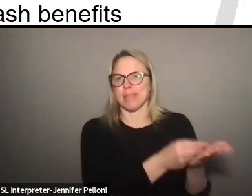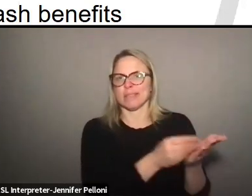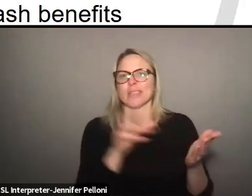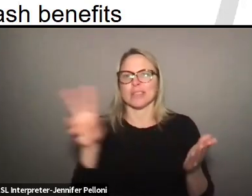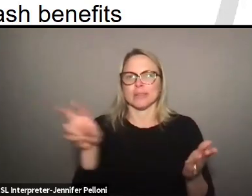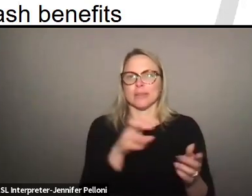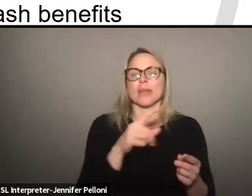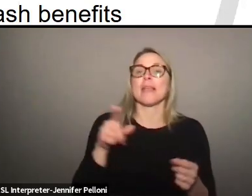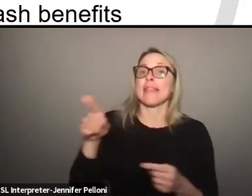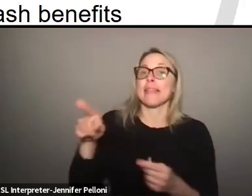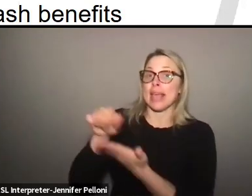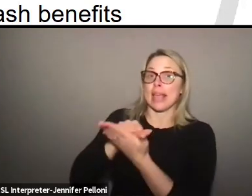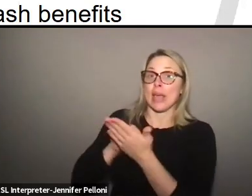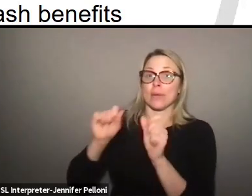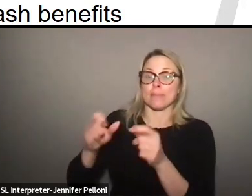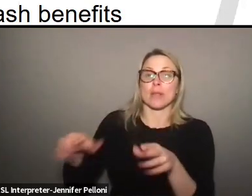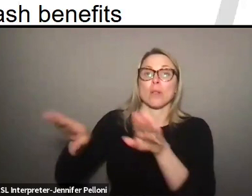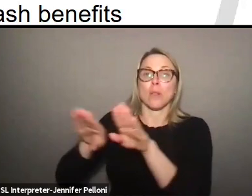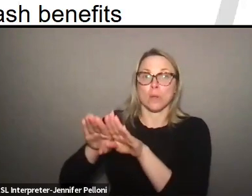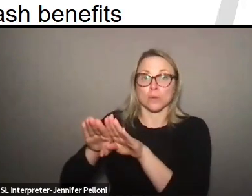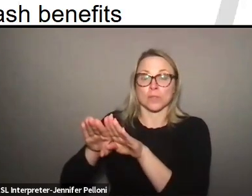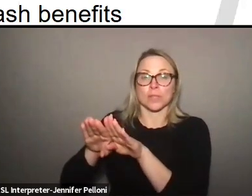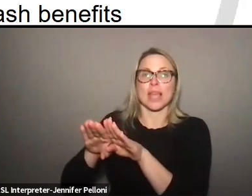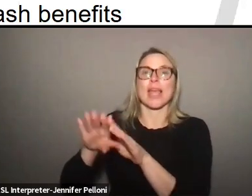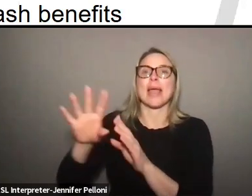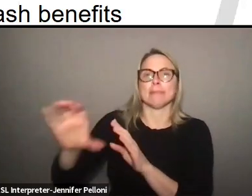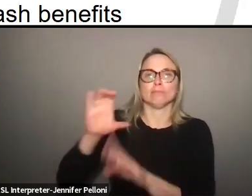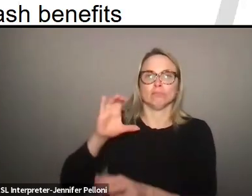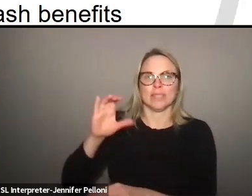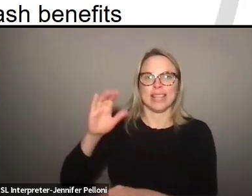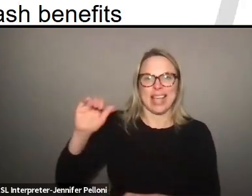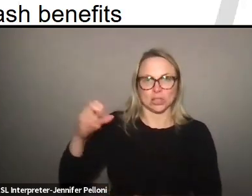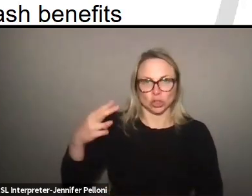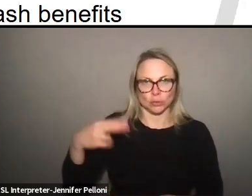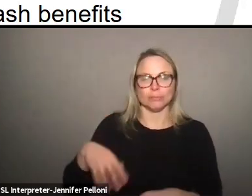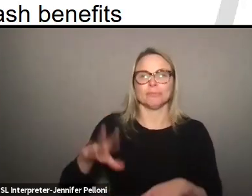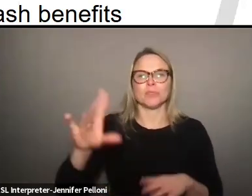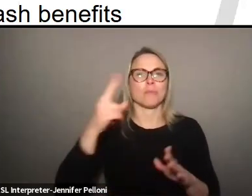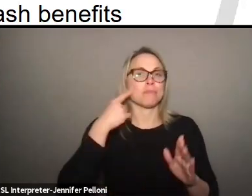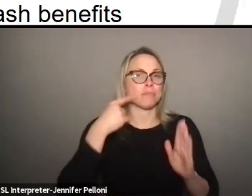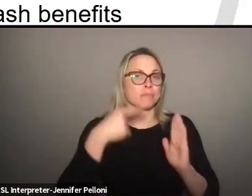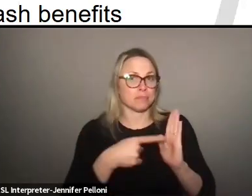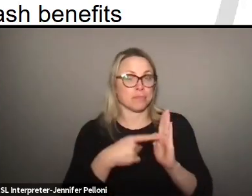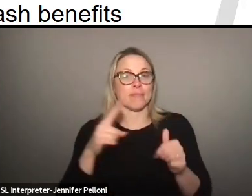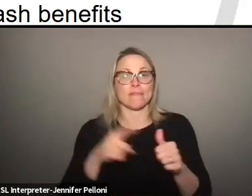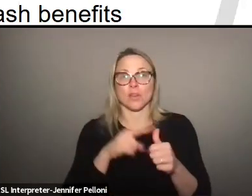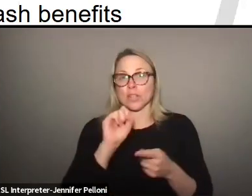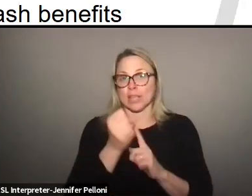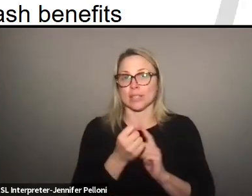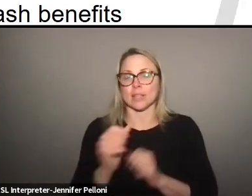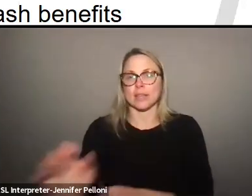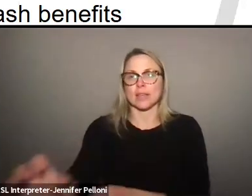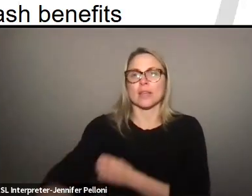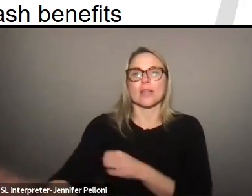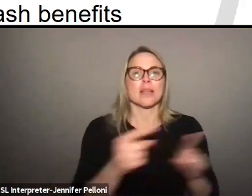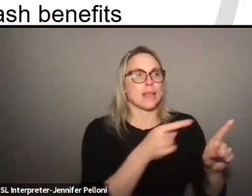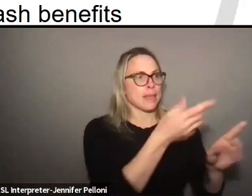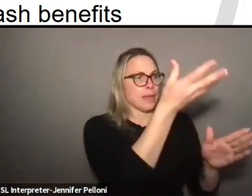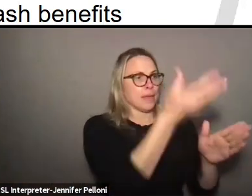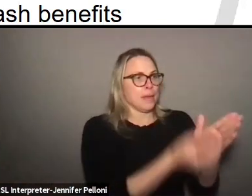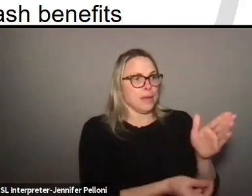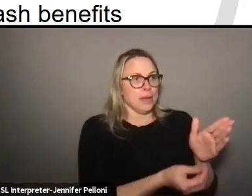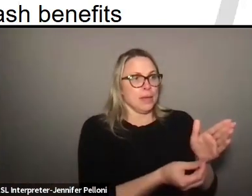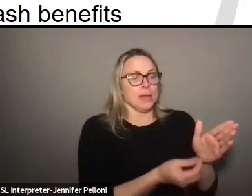can be closed and liquidated. Let's take the first case scenario. The person passes,